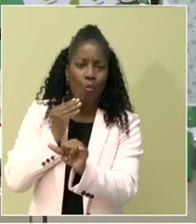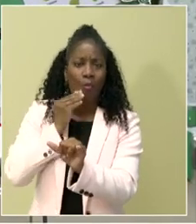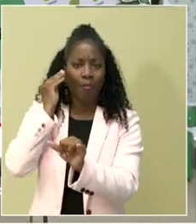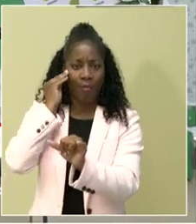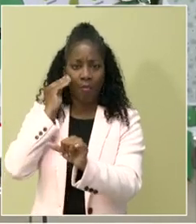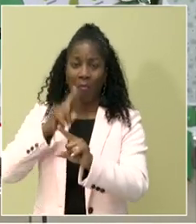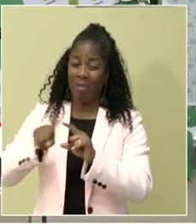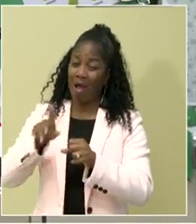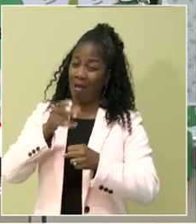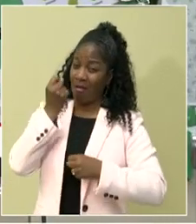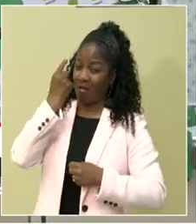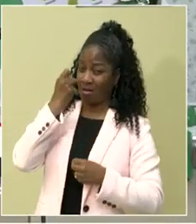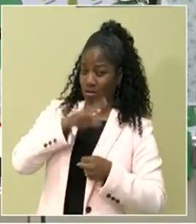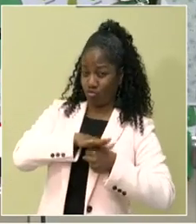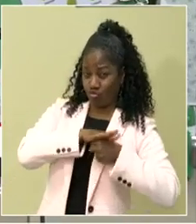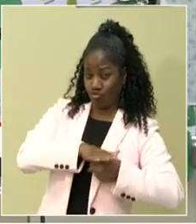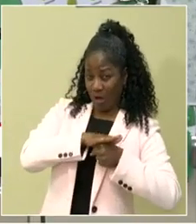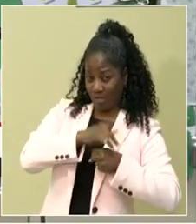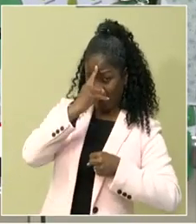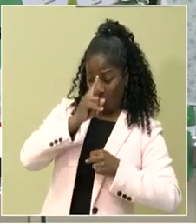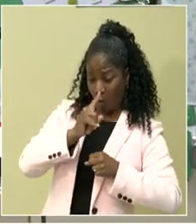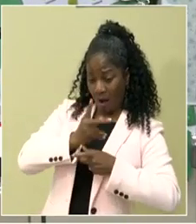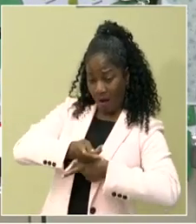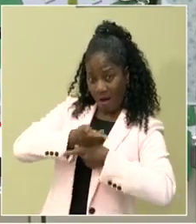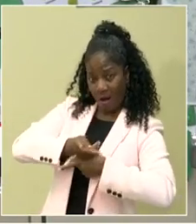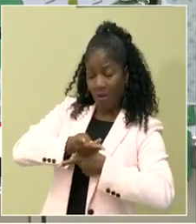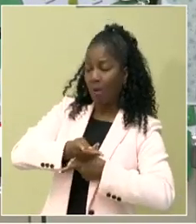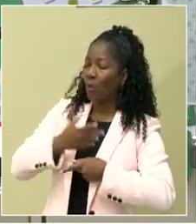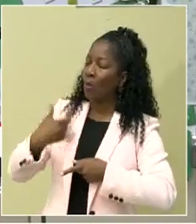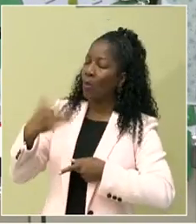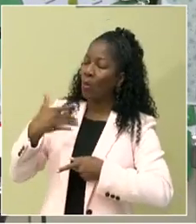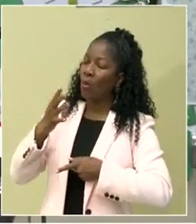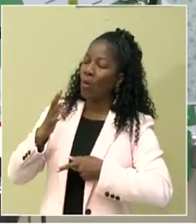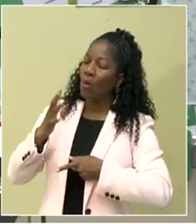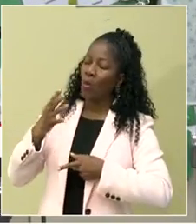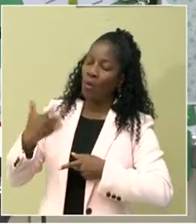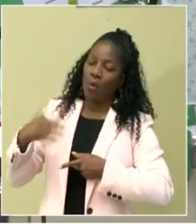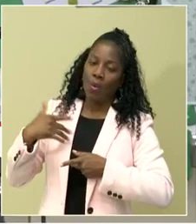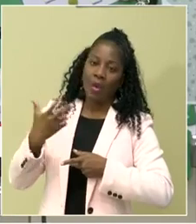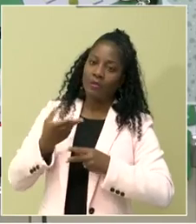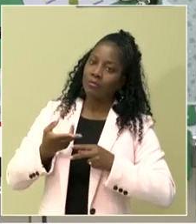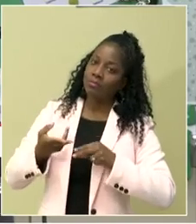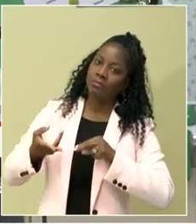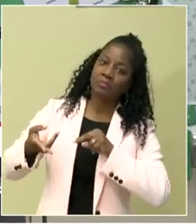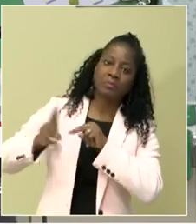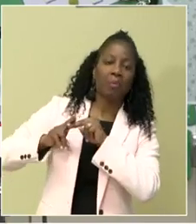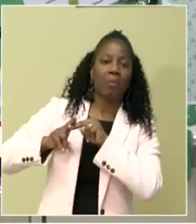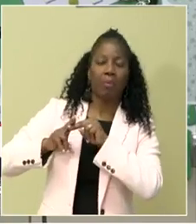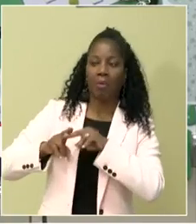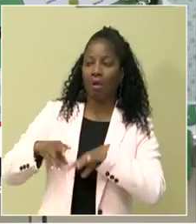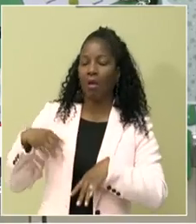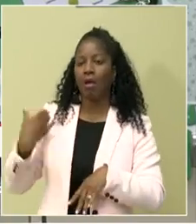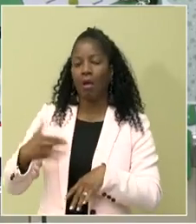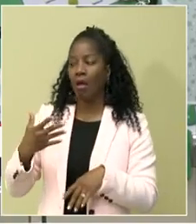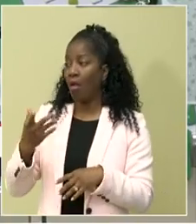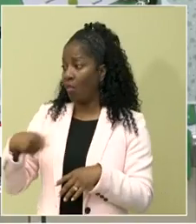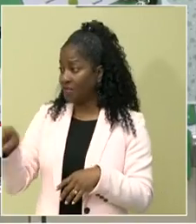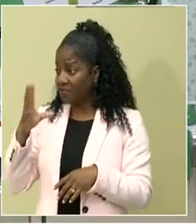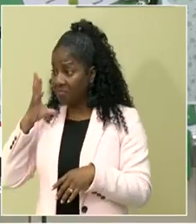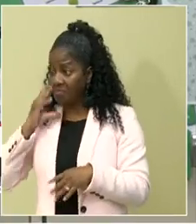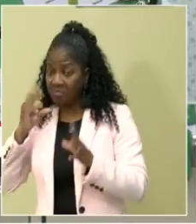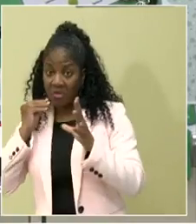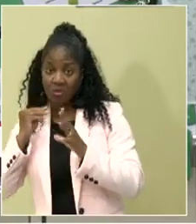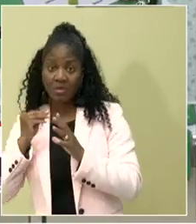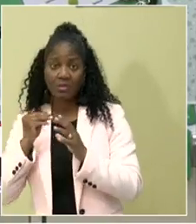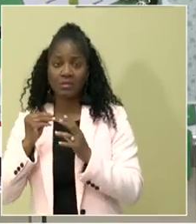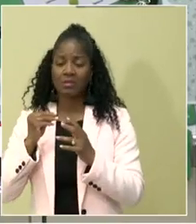of caregiving is incredible. For those of you who have experienced caregiving, it is